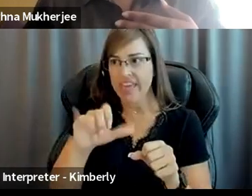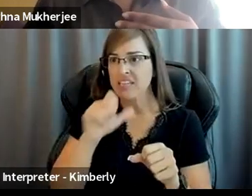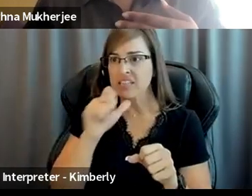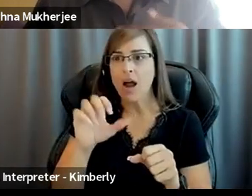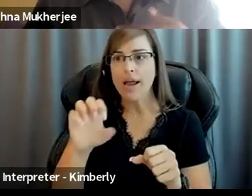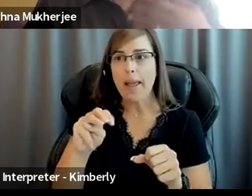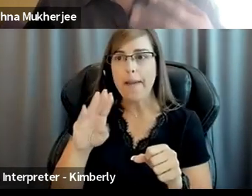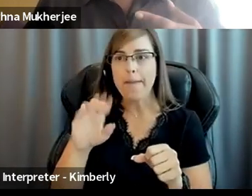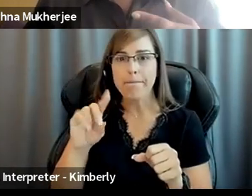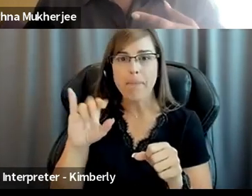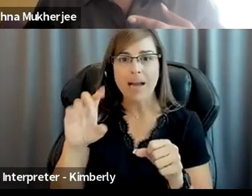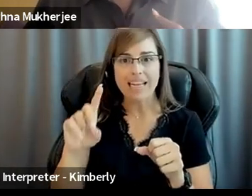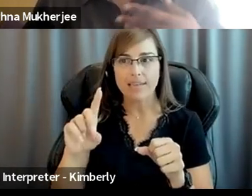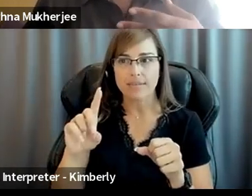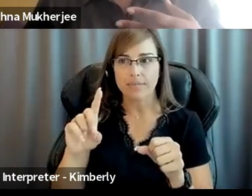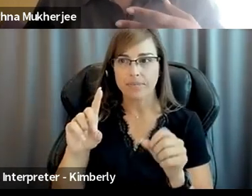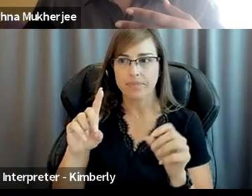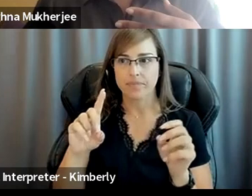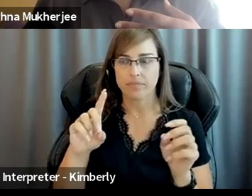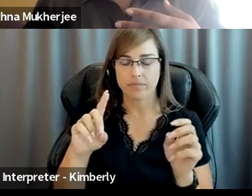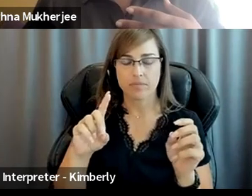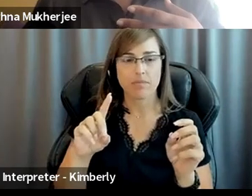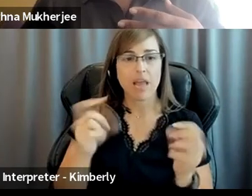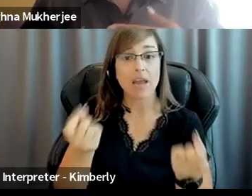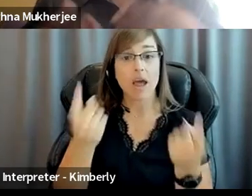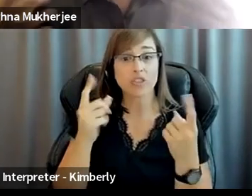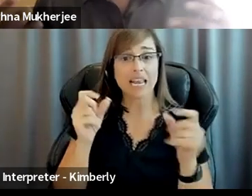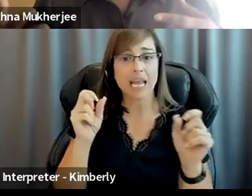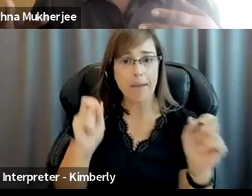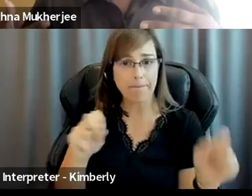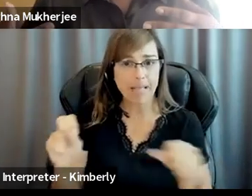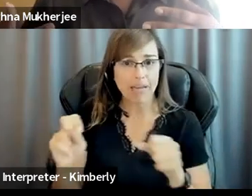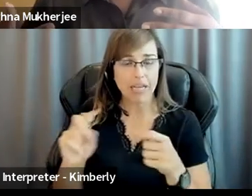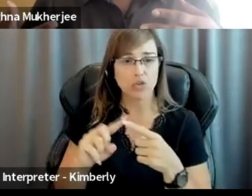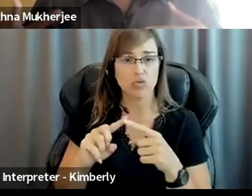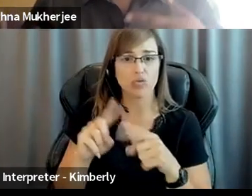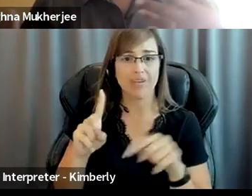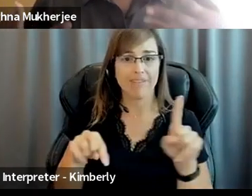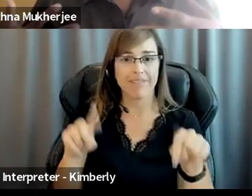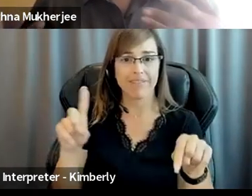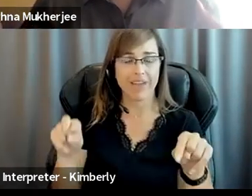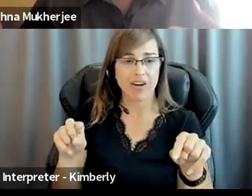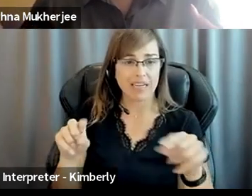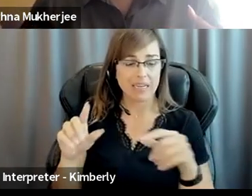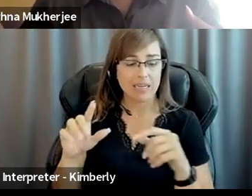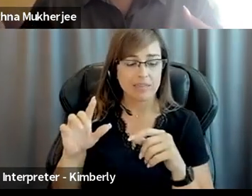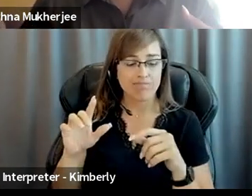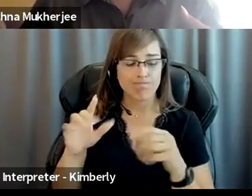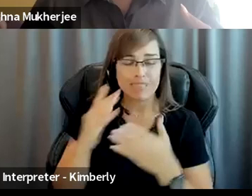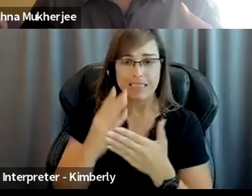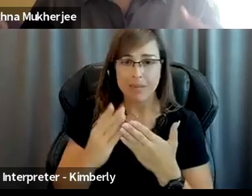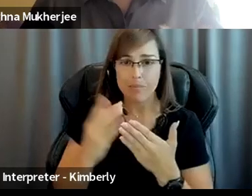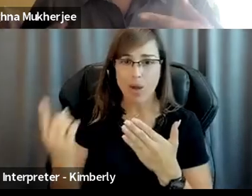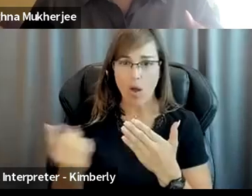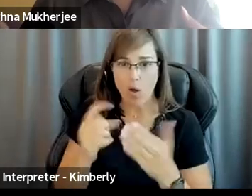embodied, and sort of understanding ability to its varying extents as something that is always